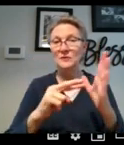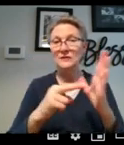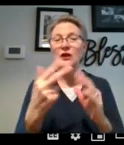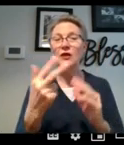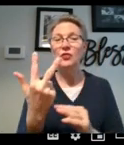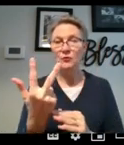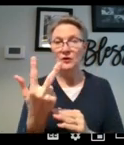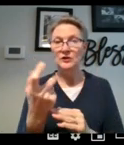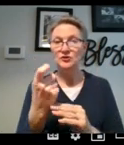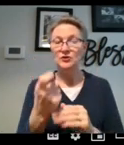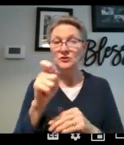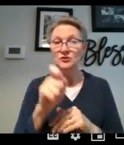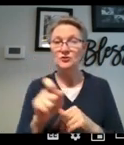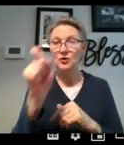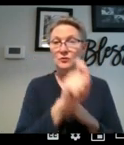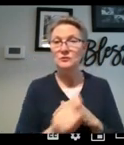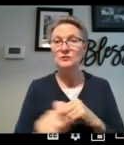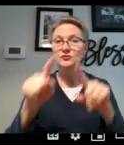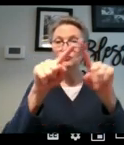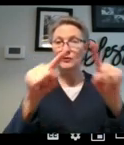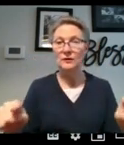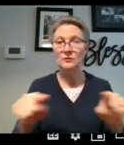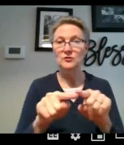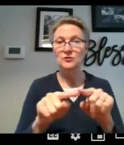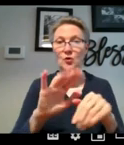all of the triangles here.